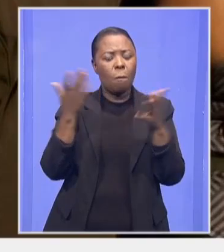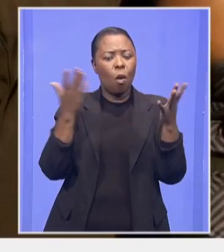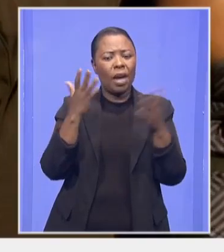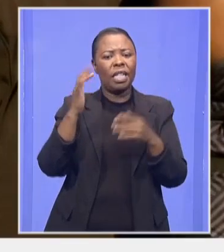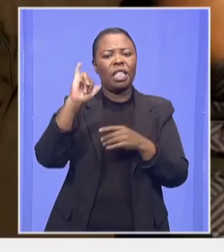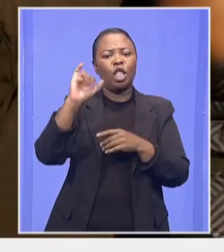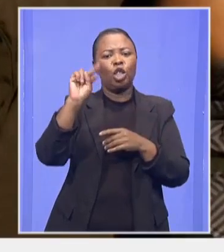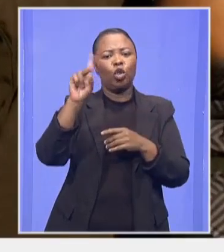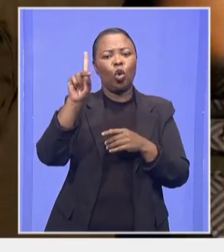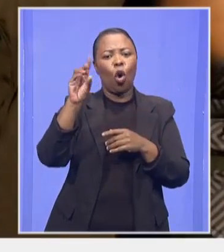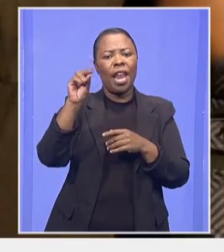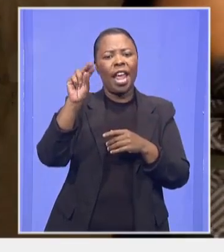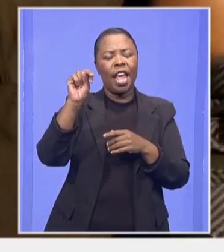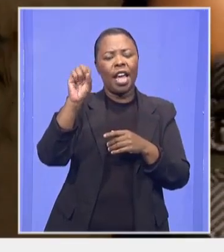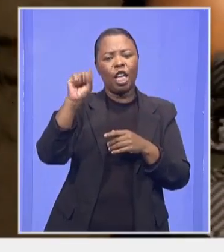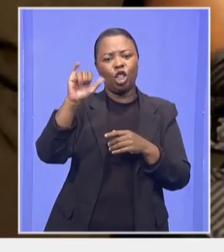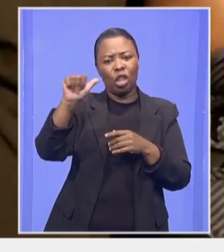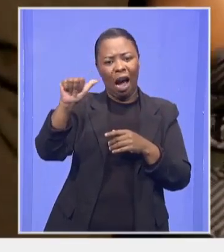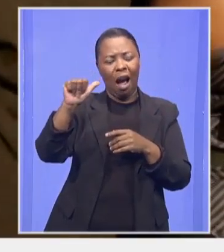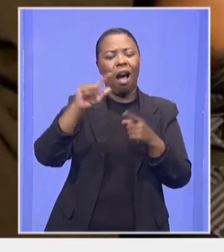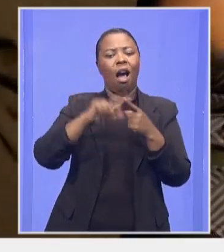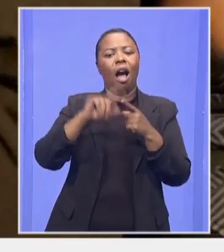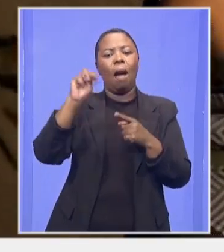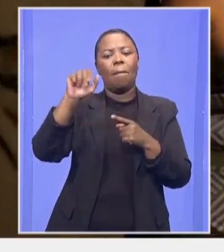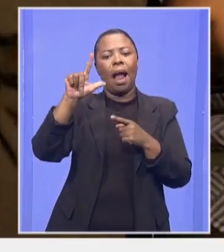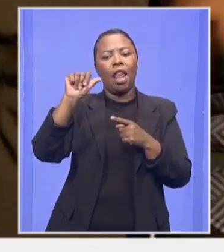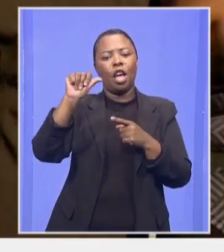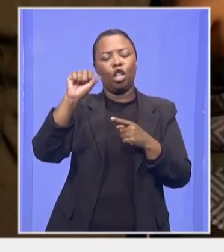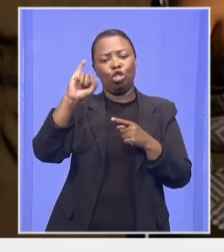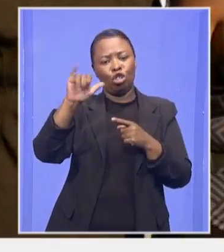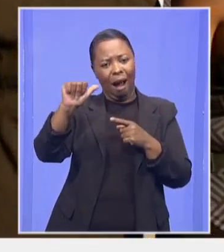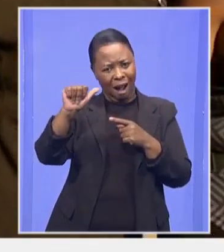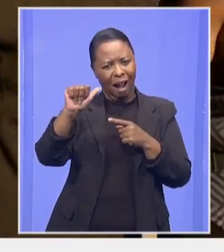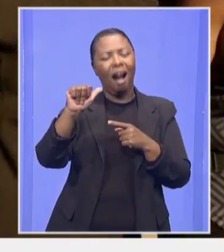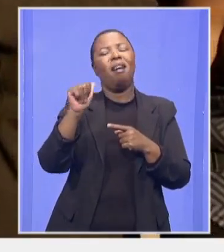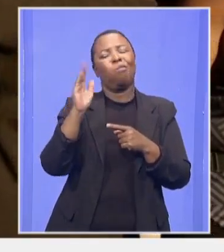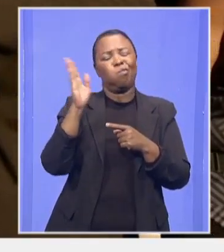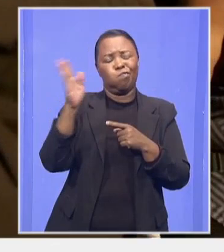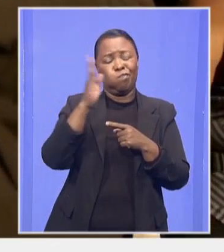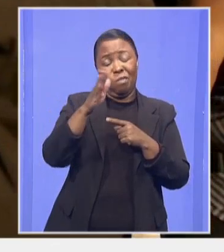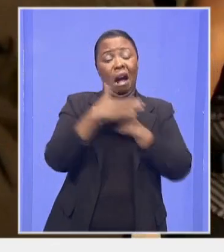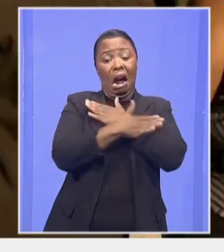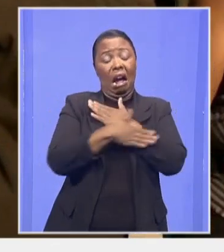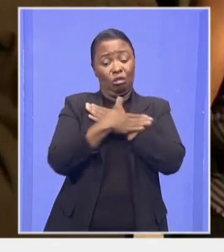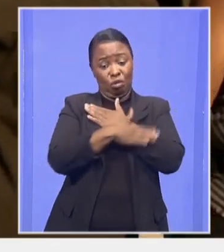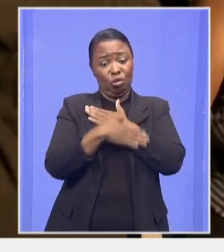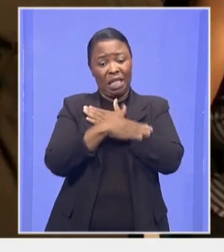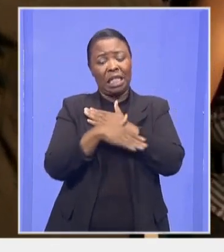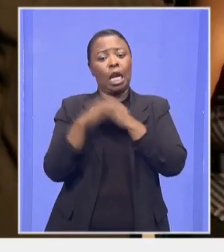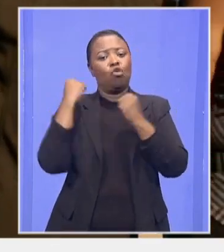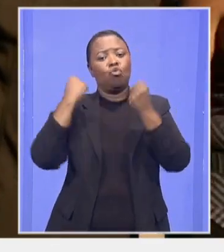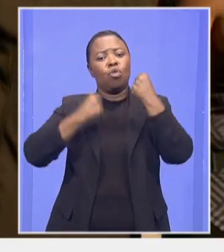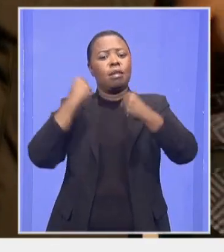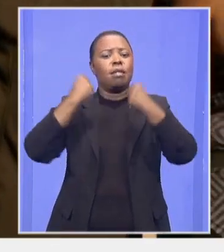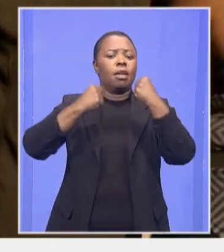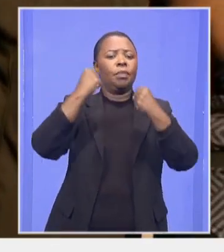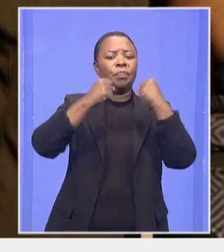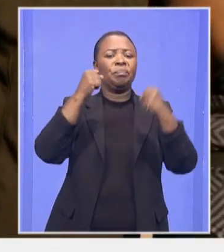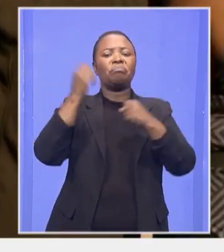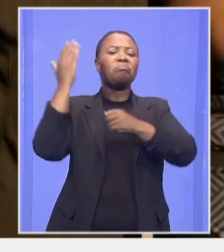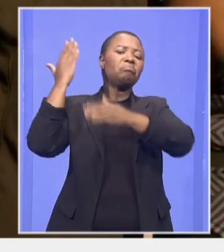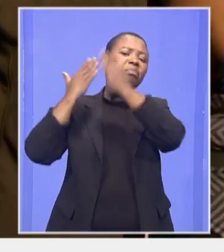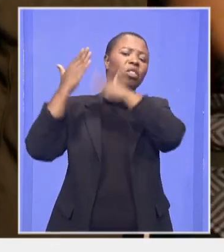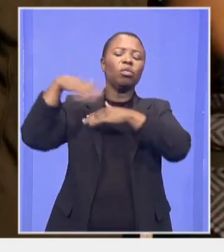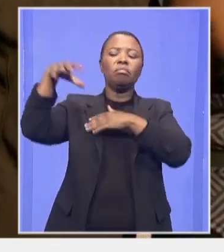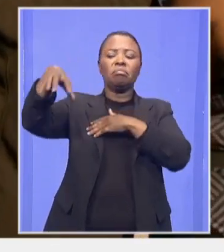and Malaysian descent, that came here to South Africa to be enslaved, to be workers. We understand they ran through some of the historical sites, such